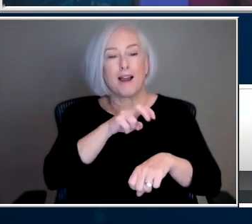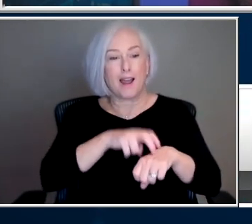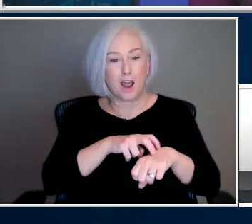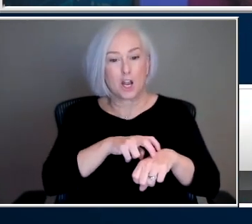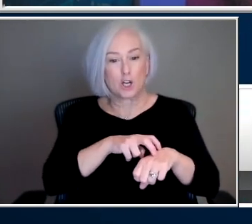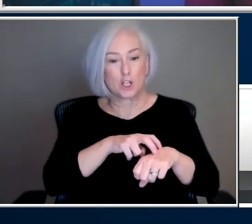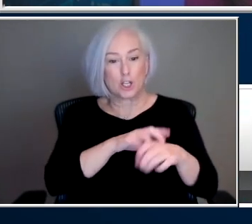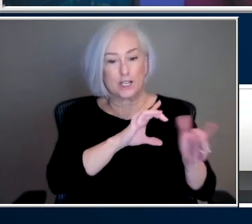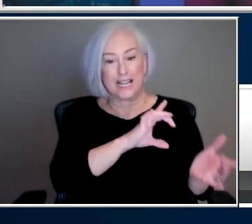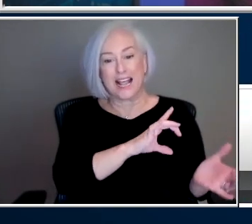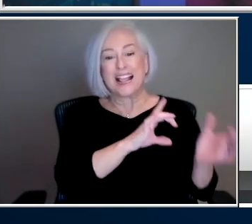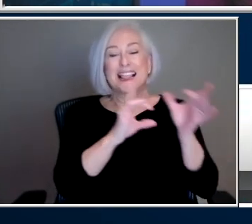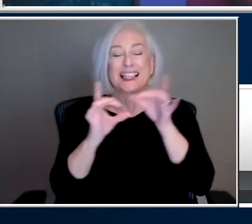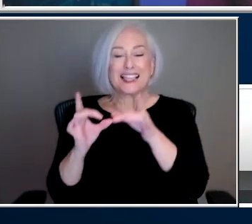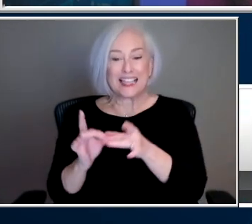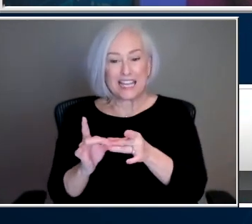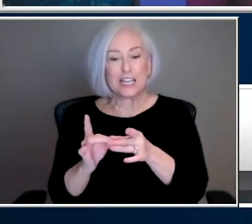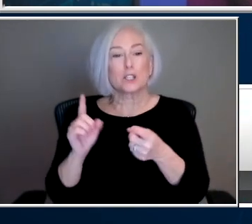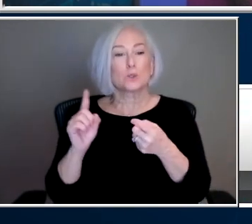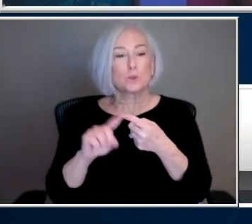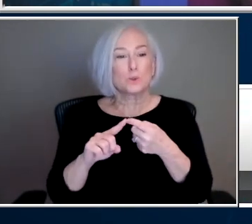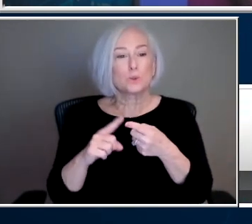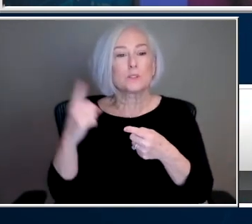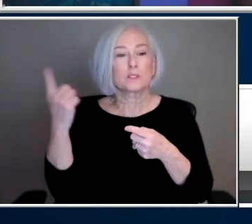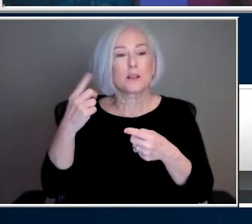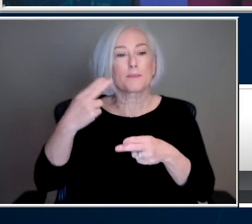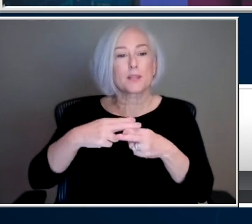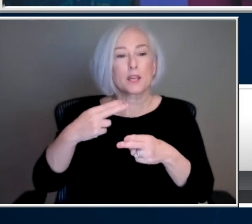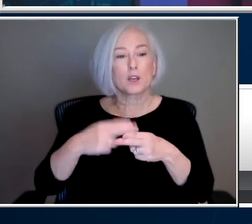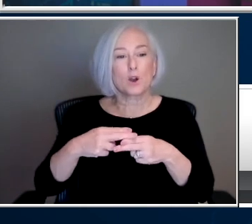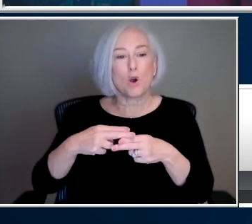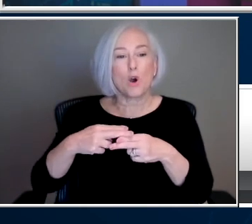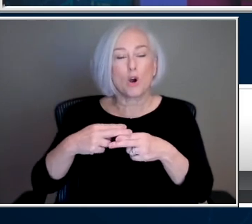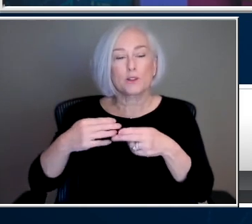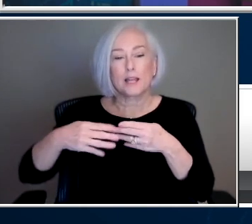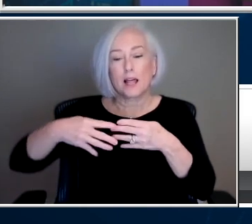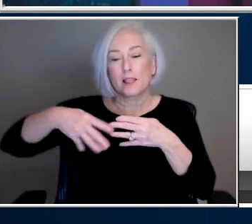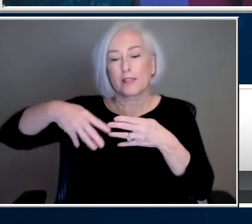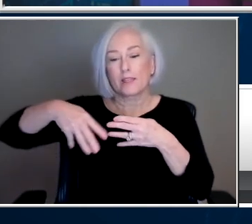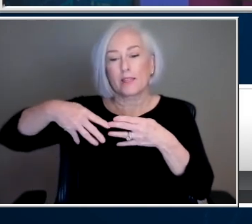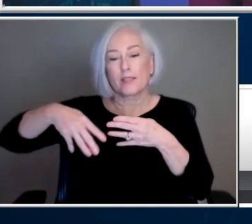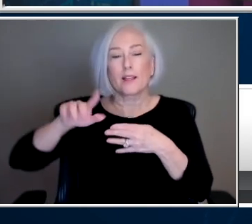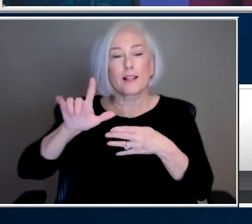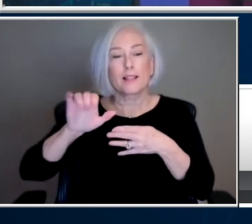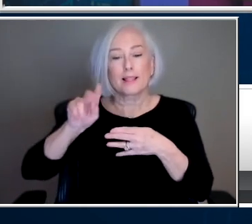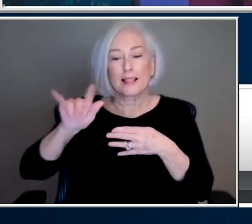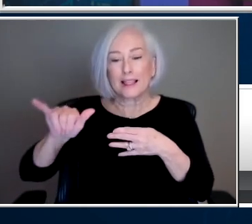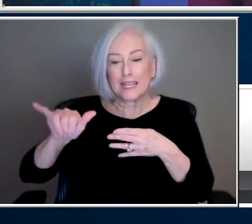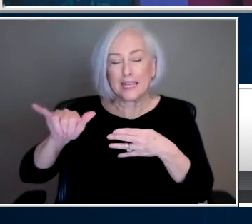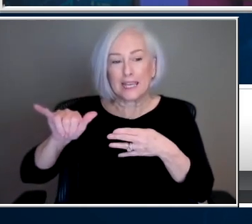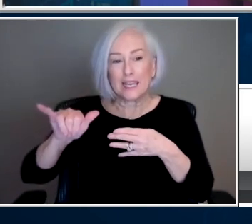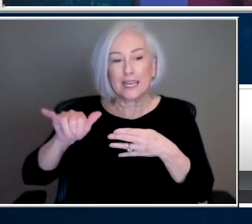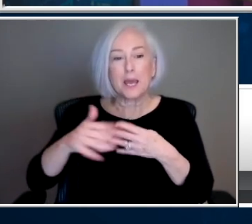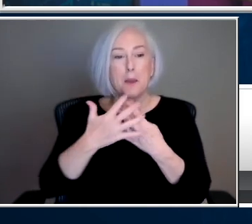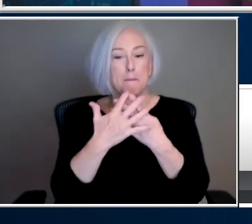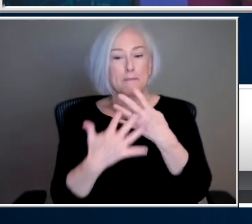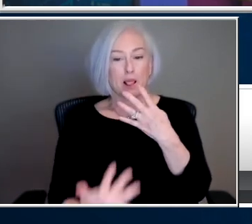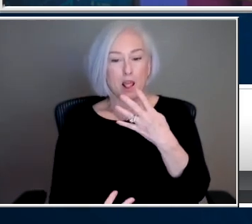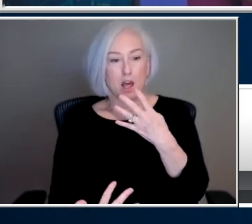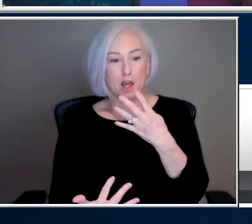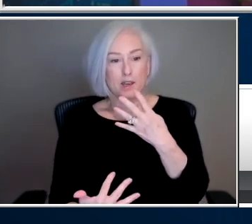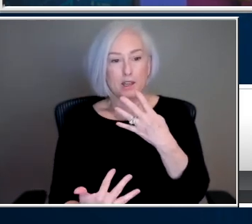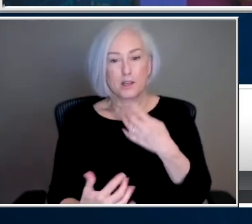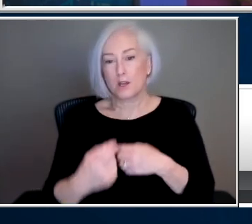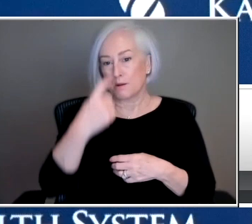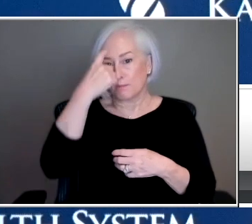fog to something called a leaky blood-brain barrier. What is a leaky blood-brain barrier? So